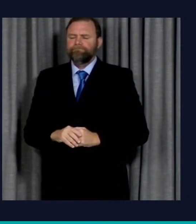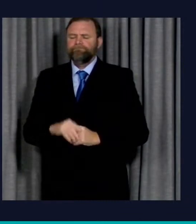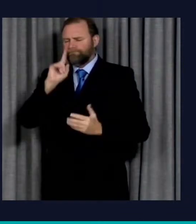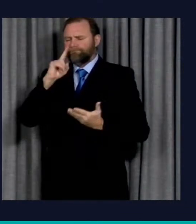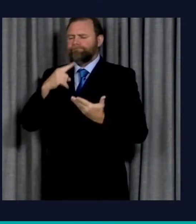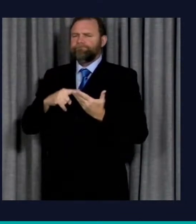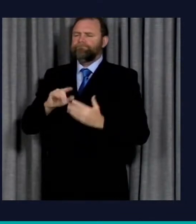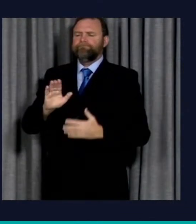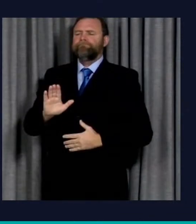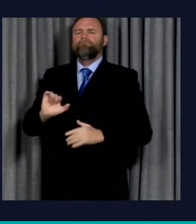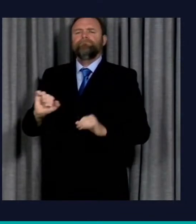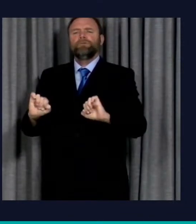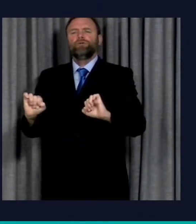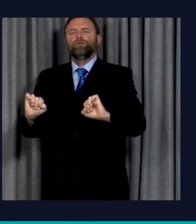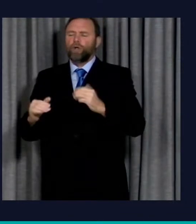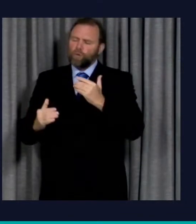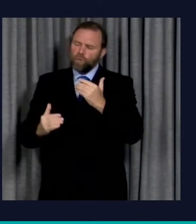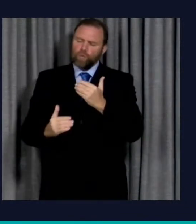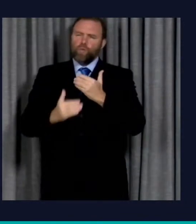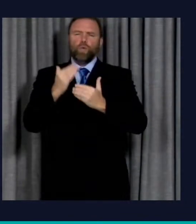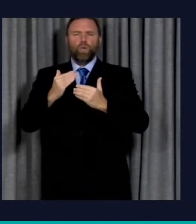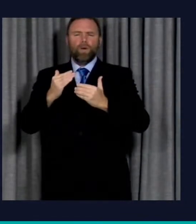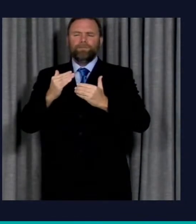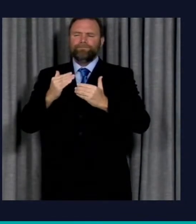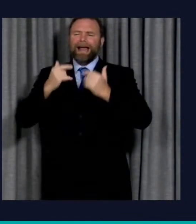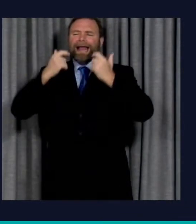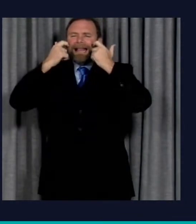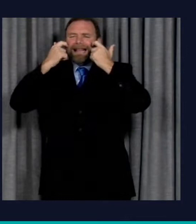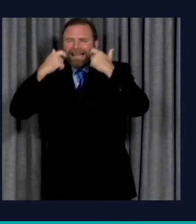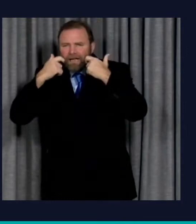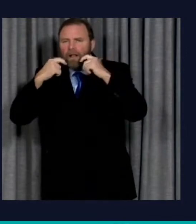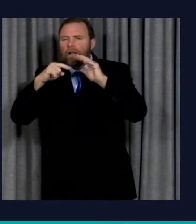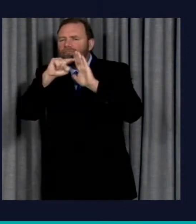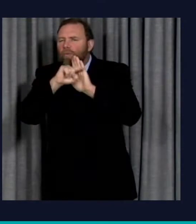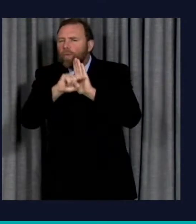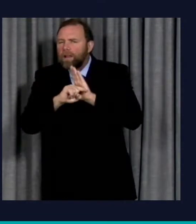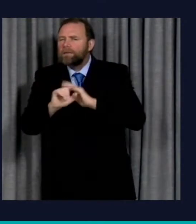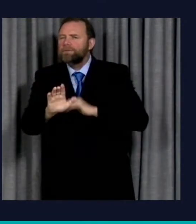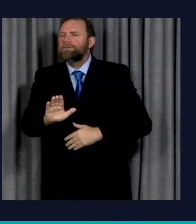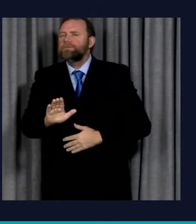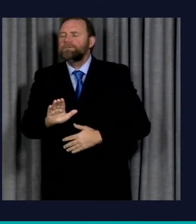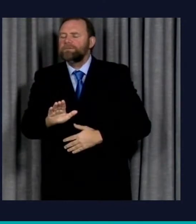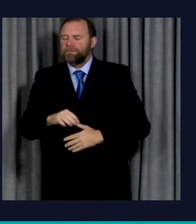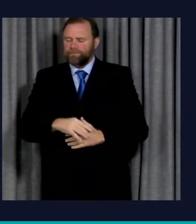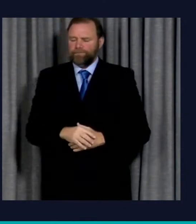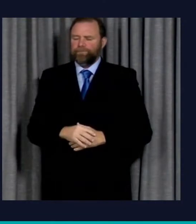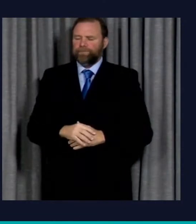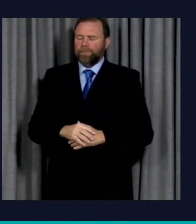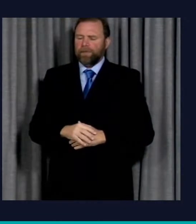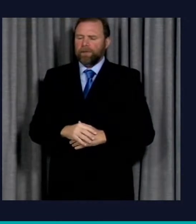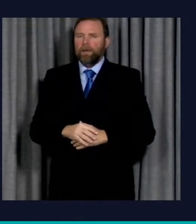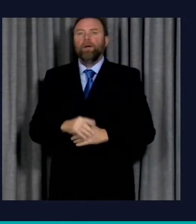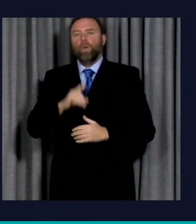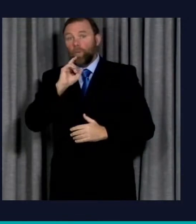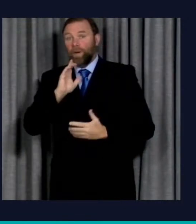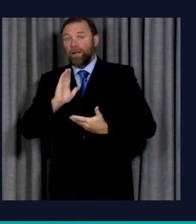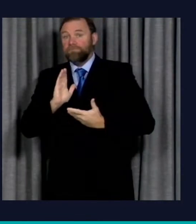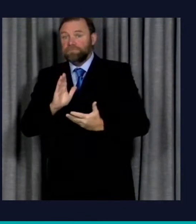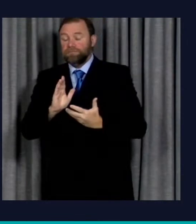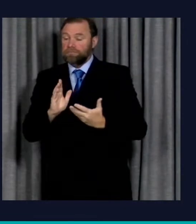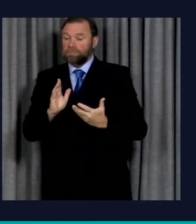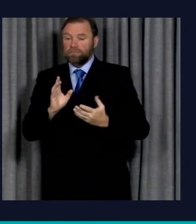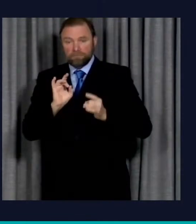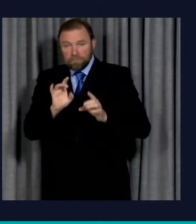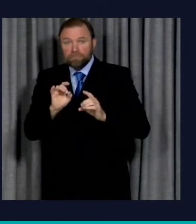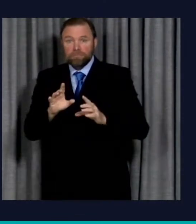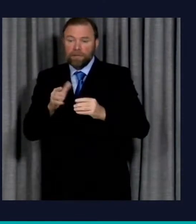new legal rules to cover that sort of mixing. We will issue updated and